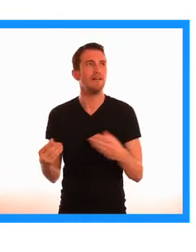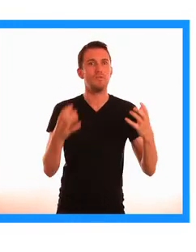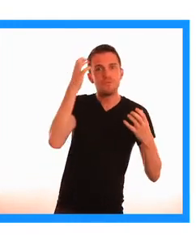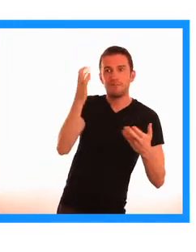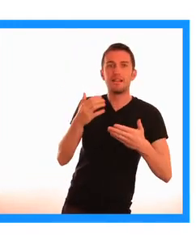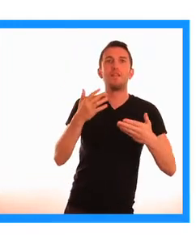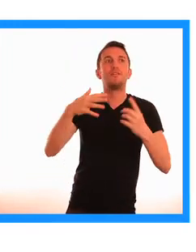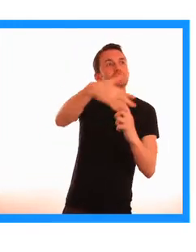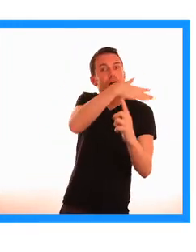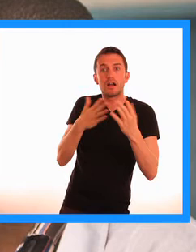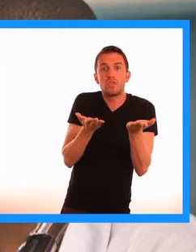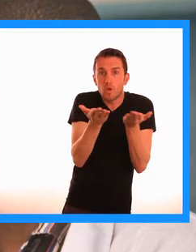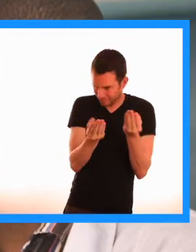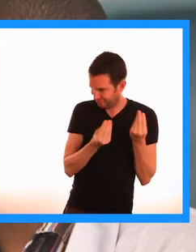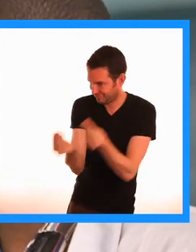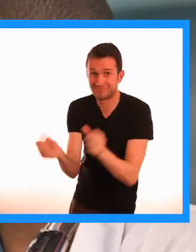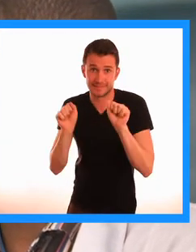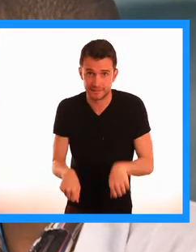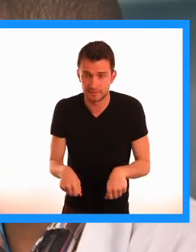disability are often scarce.